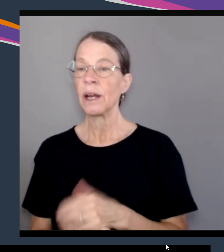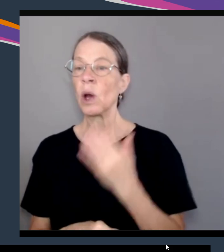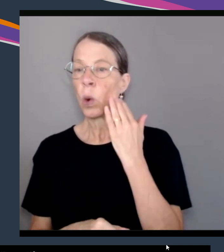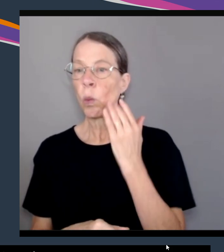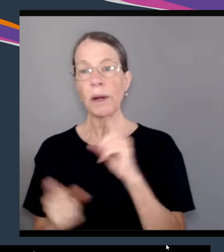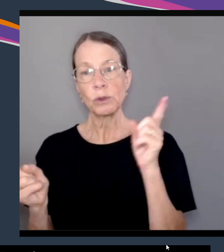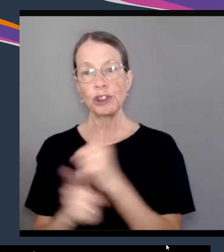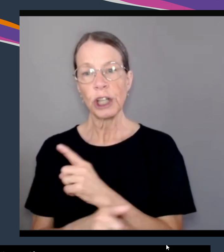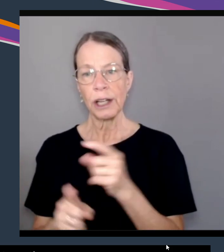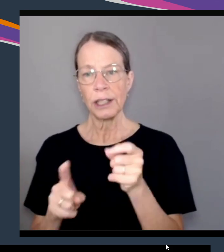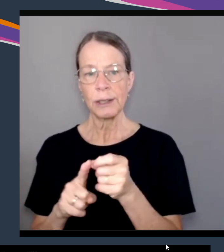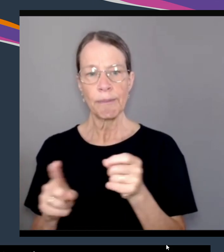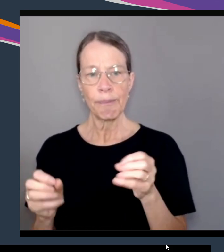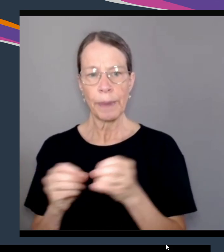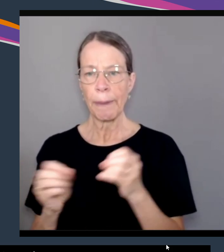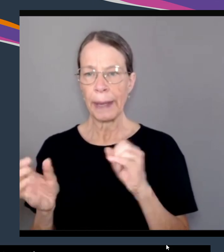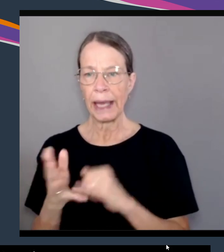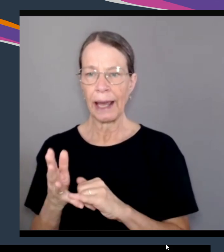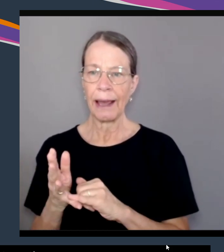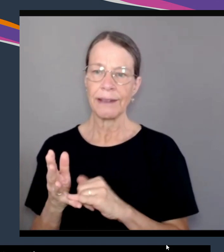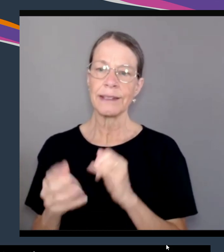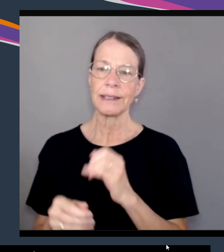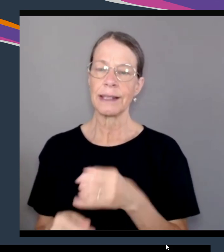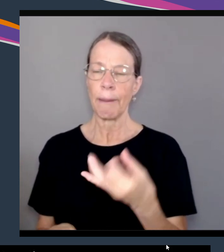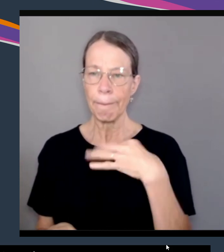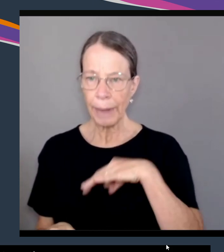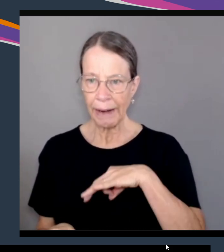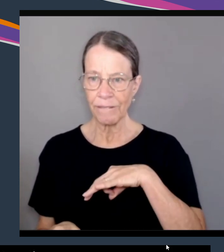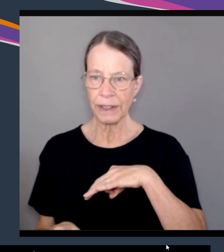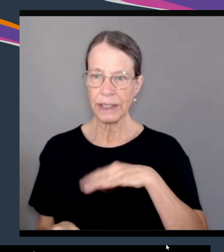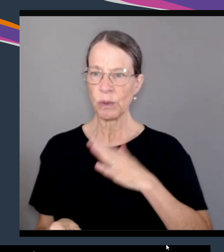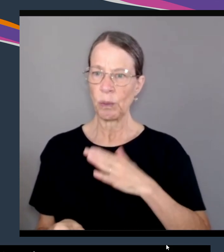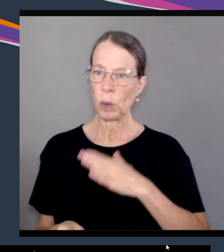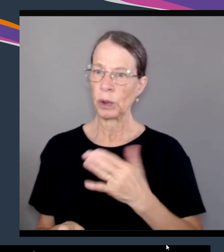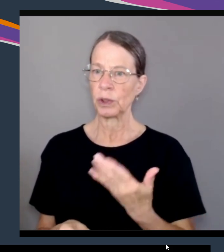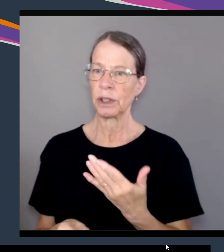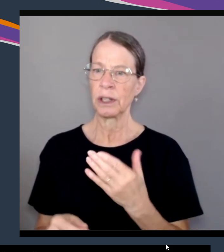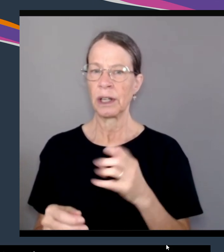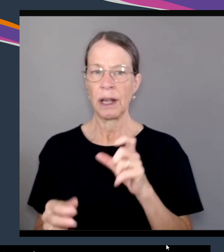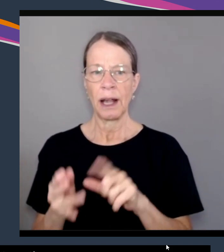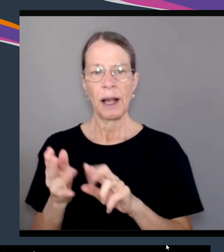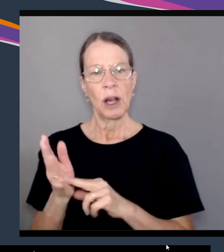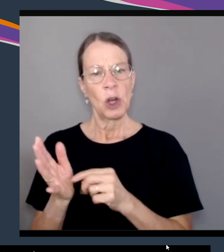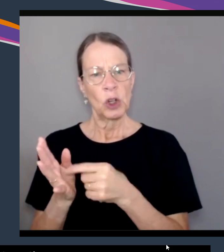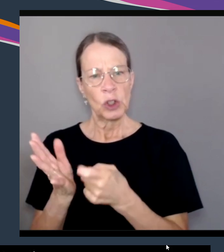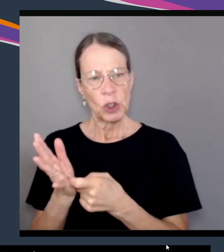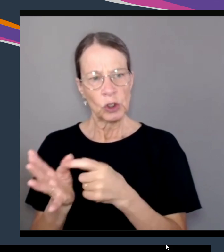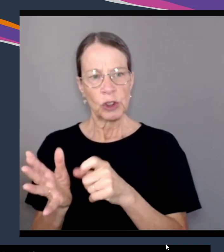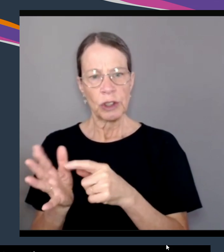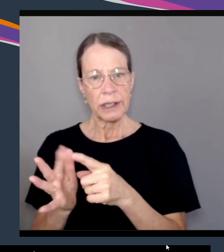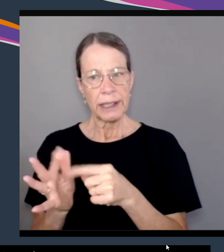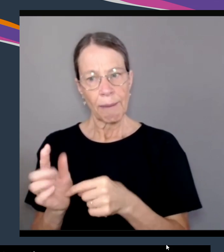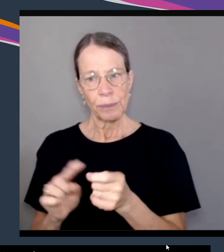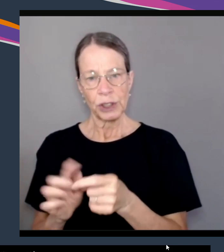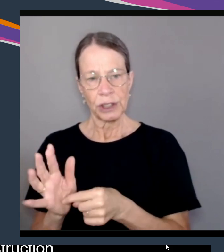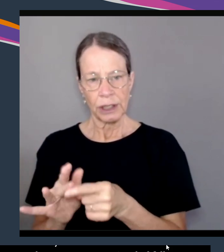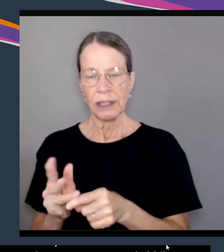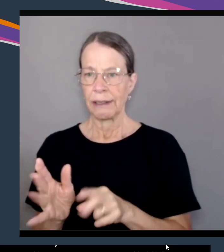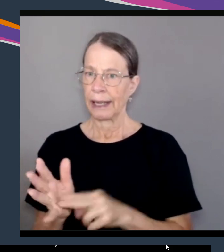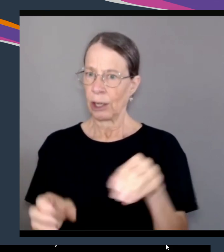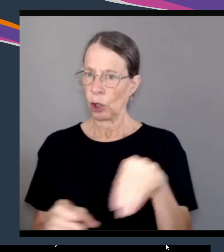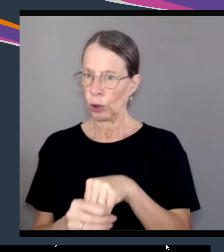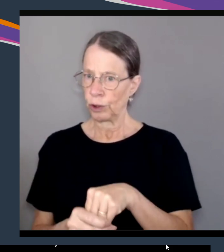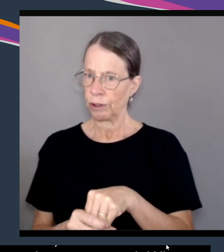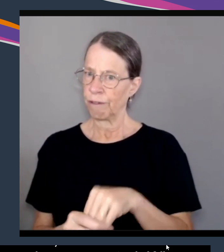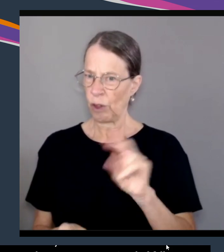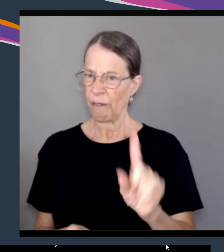new contraceptions listed on the PBS for the first time in 30 years. And so this truism is actually very practically real. When